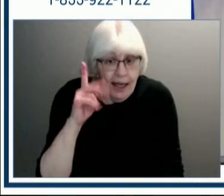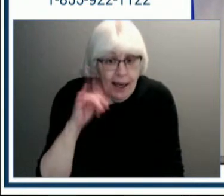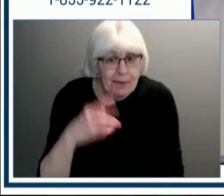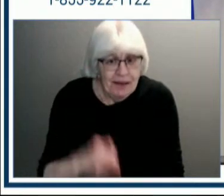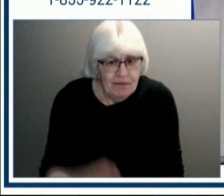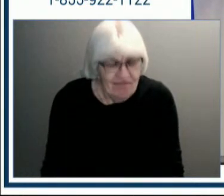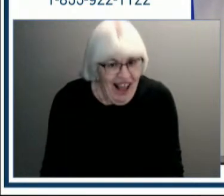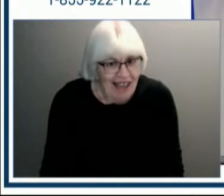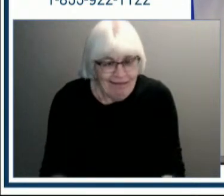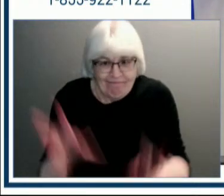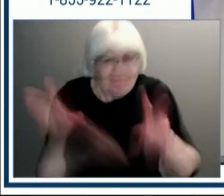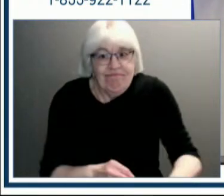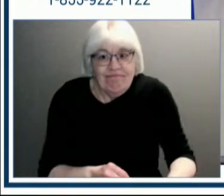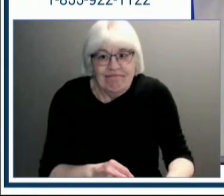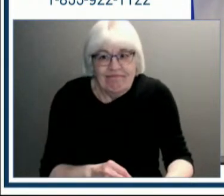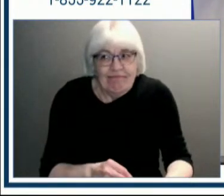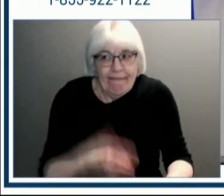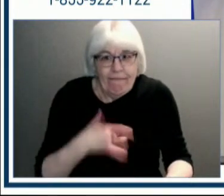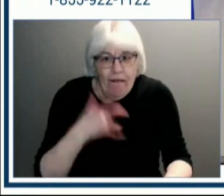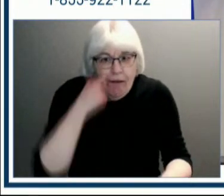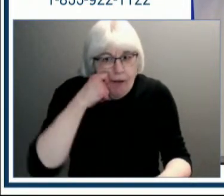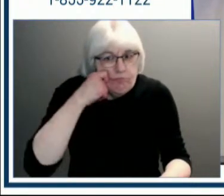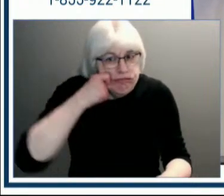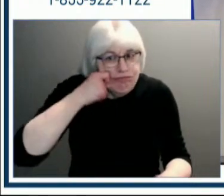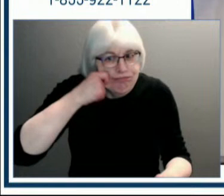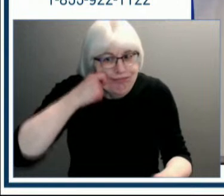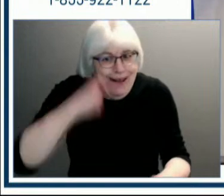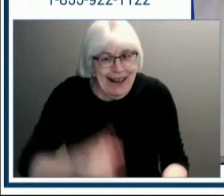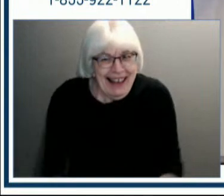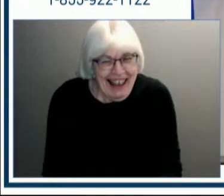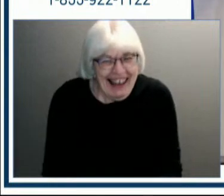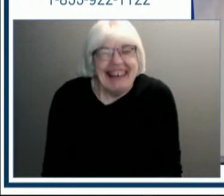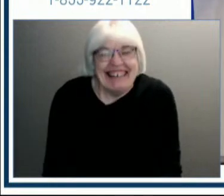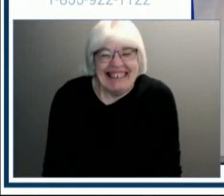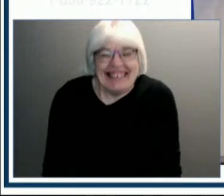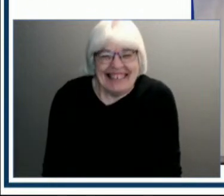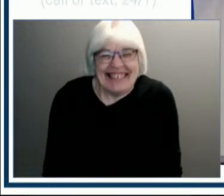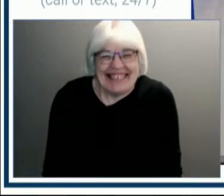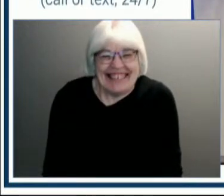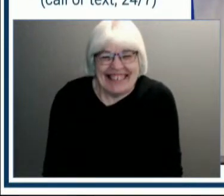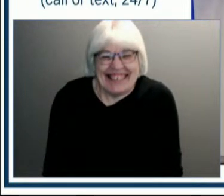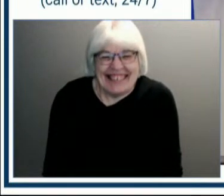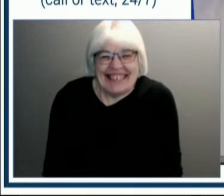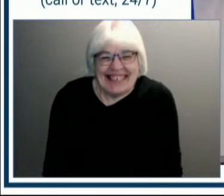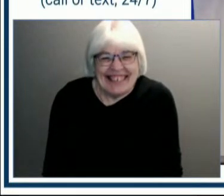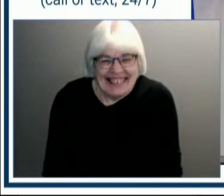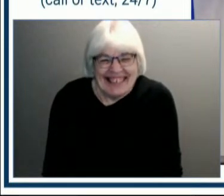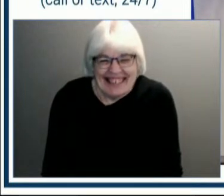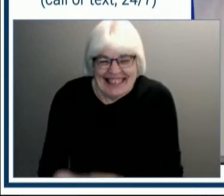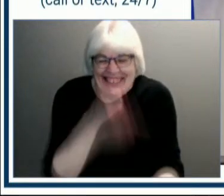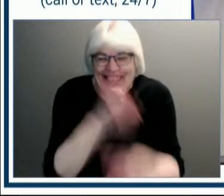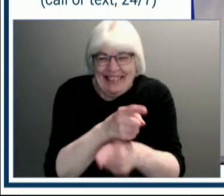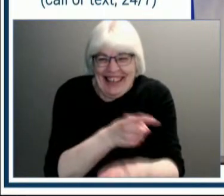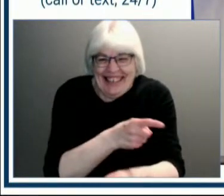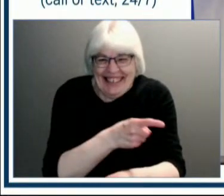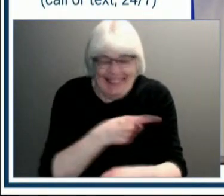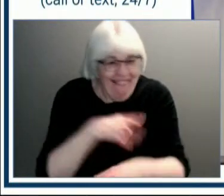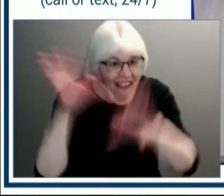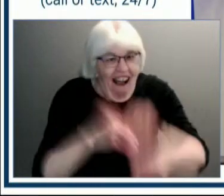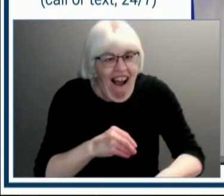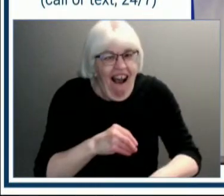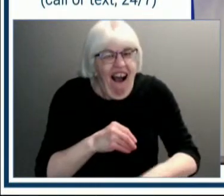further. And since we can do that, we should do that, and we will do that. So with this 1 week, while online learning